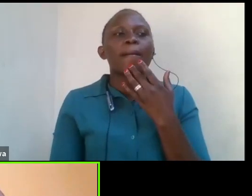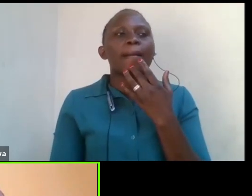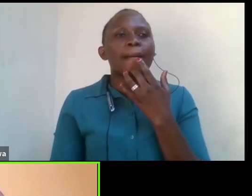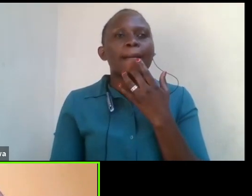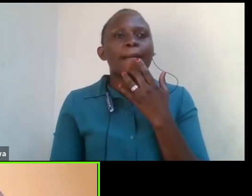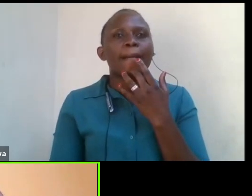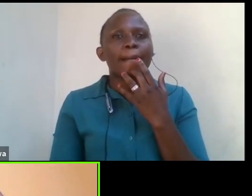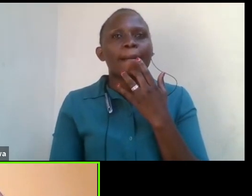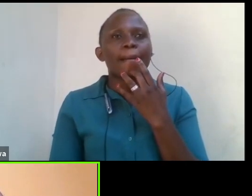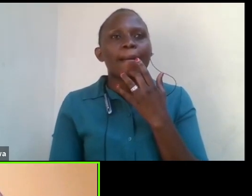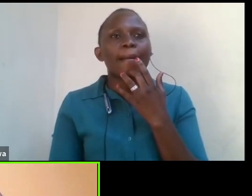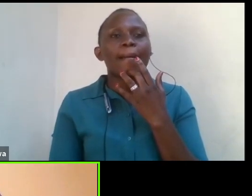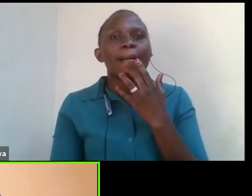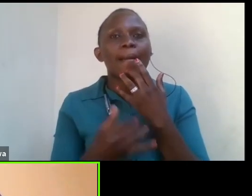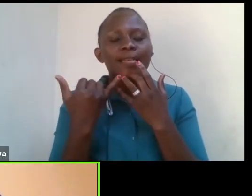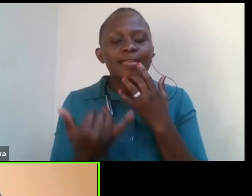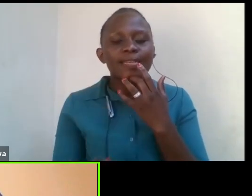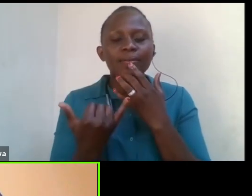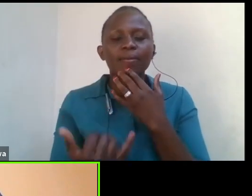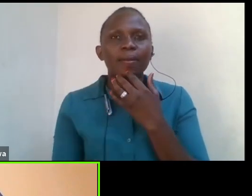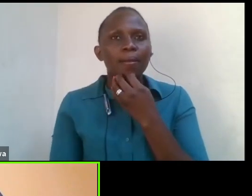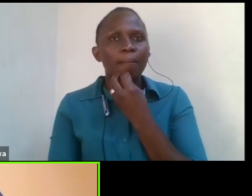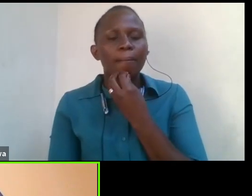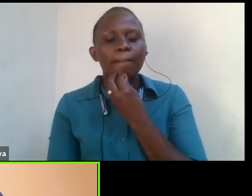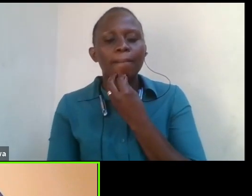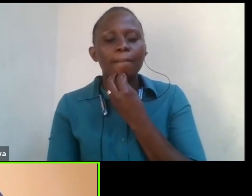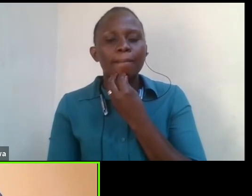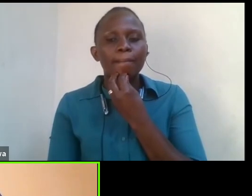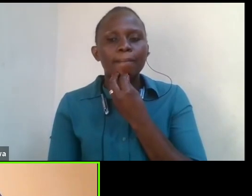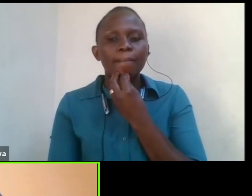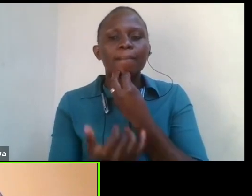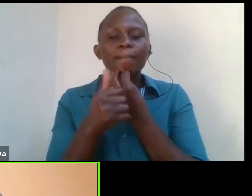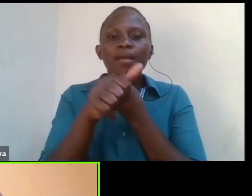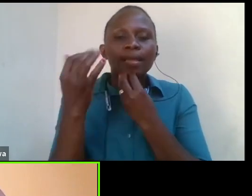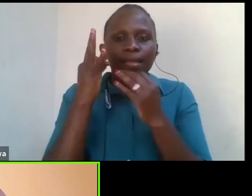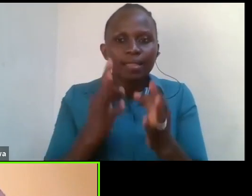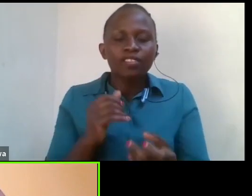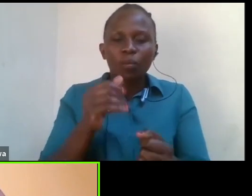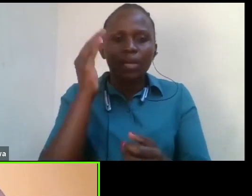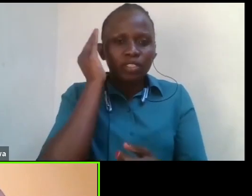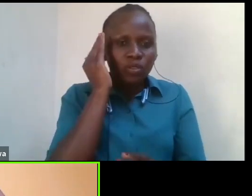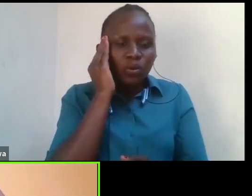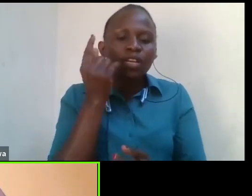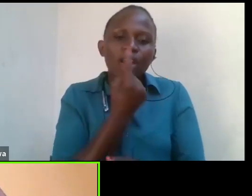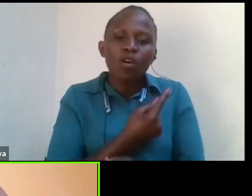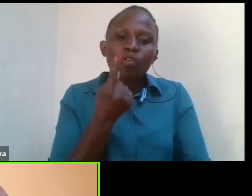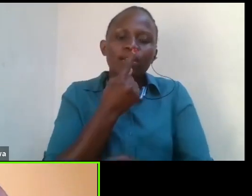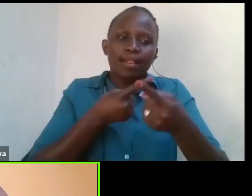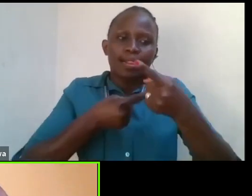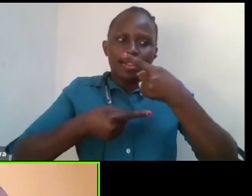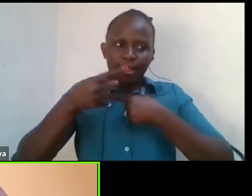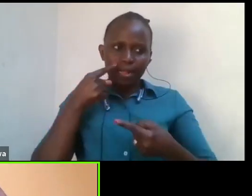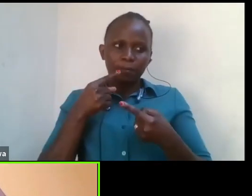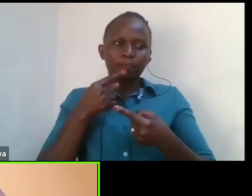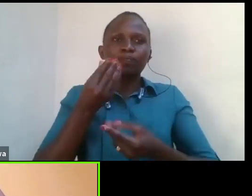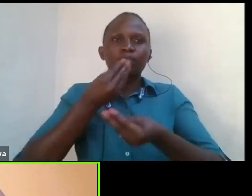and especially now, maybe another thing that you may need to know is that the only setback with trade